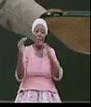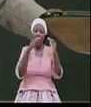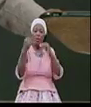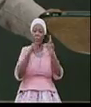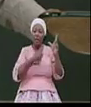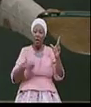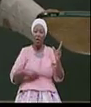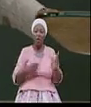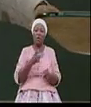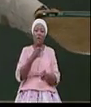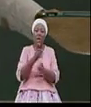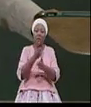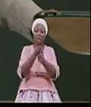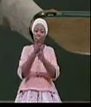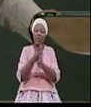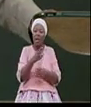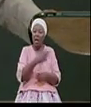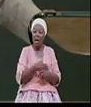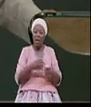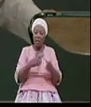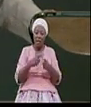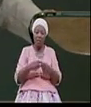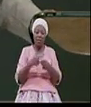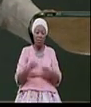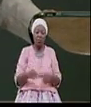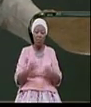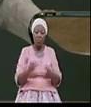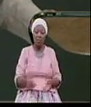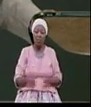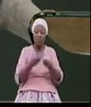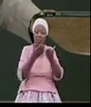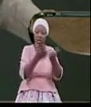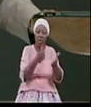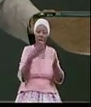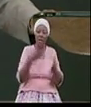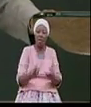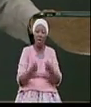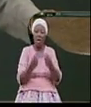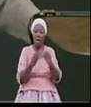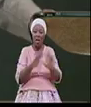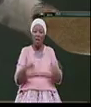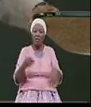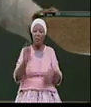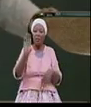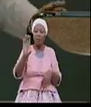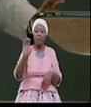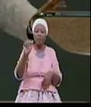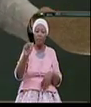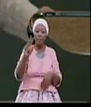appropriately and handed over the land of Canaan